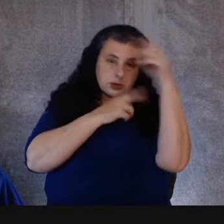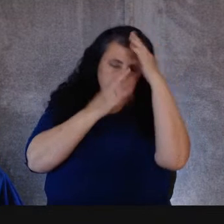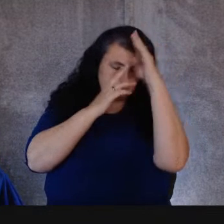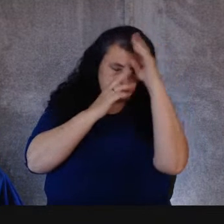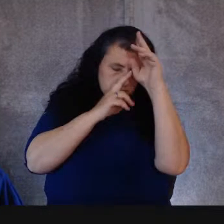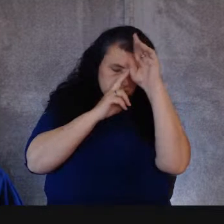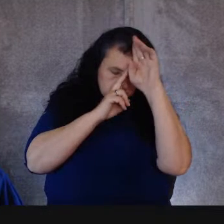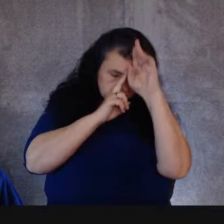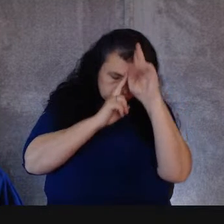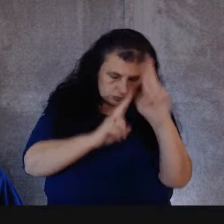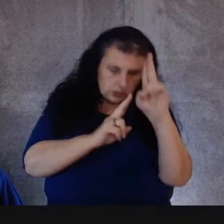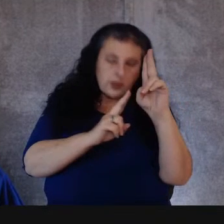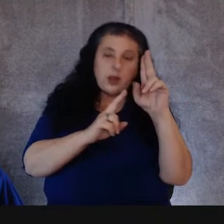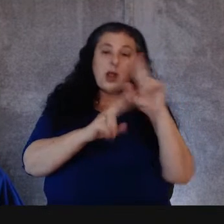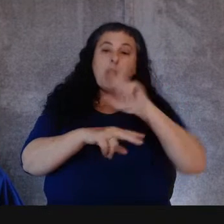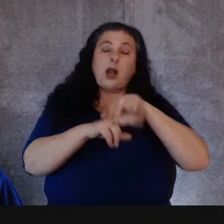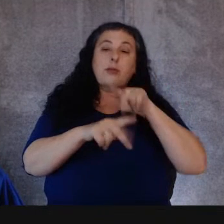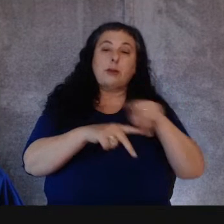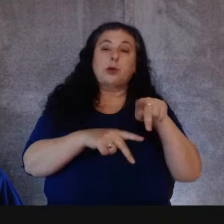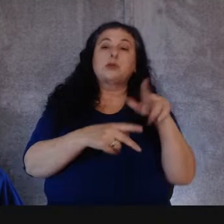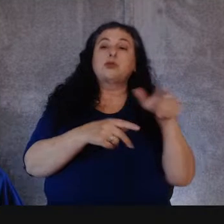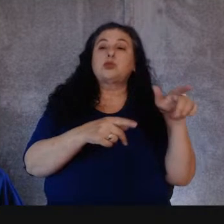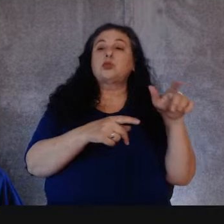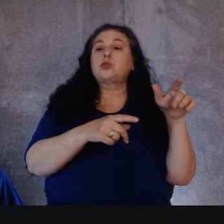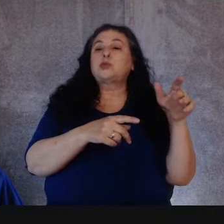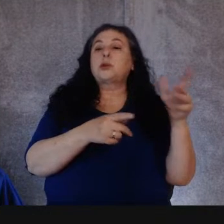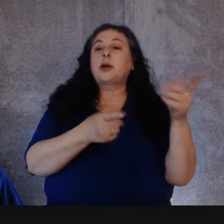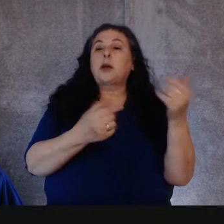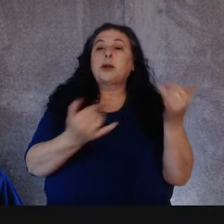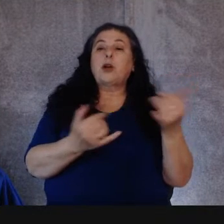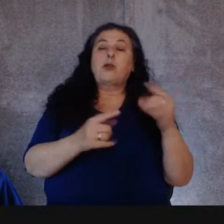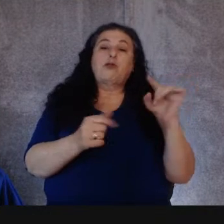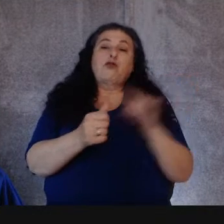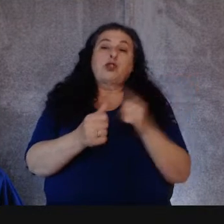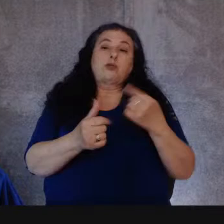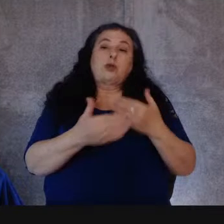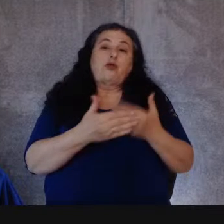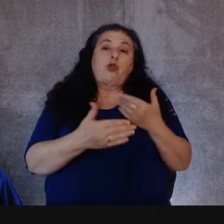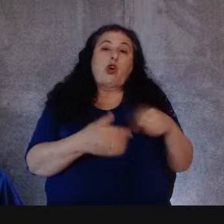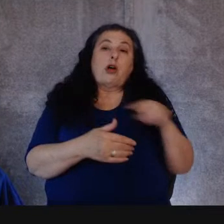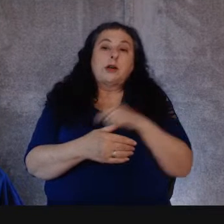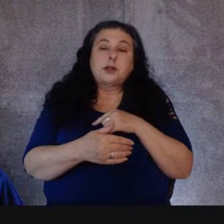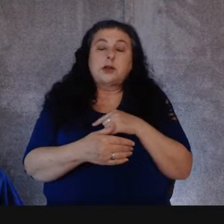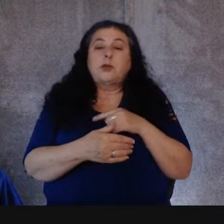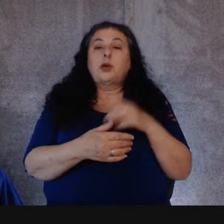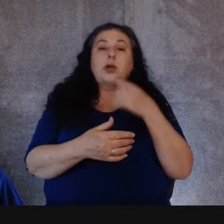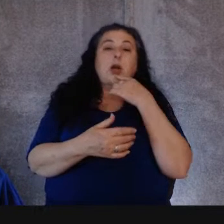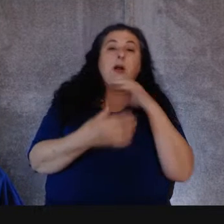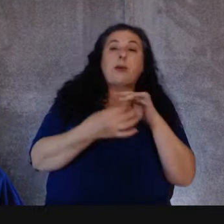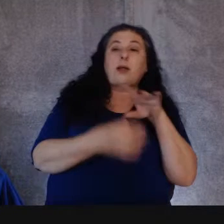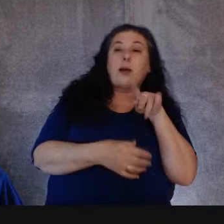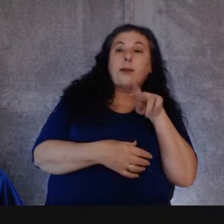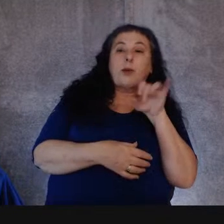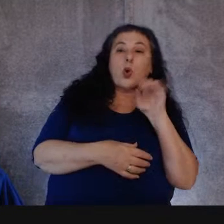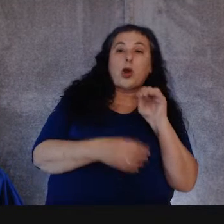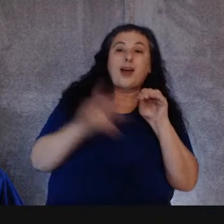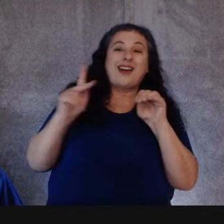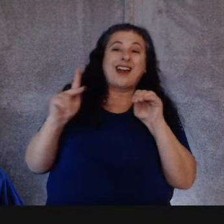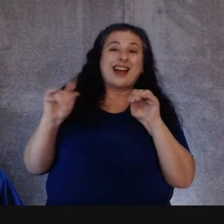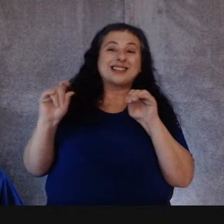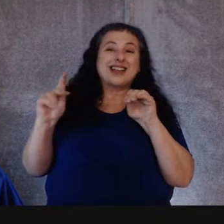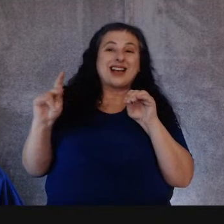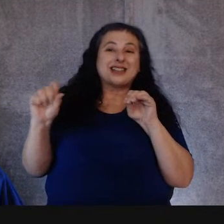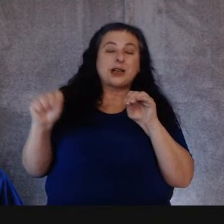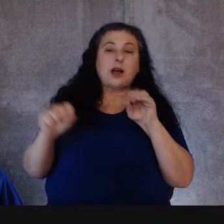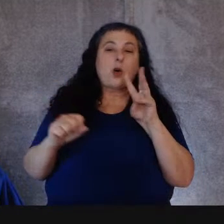before us on this land. We currently work to preserve and tell the story of the lands of the Peoria, Kaskaskia,